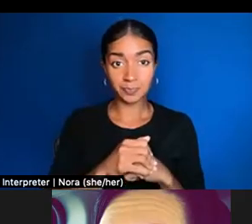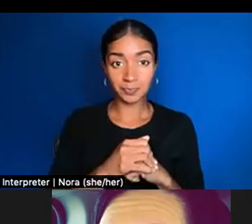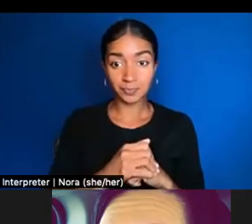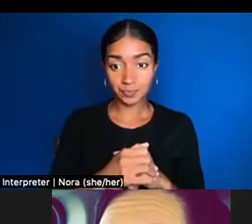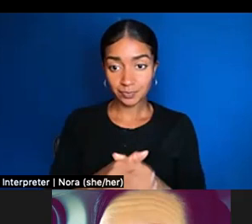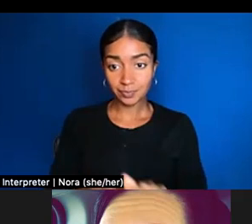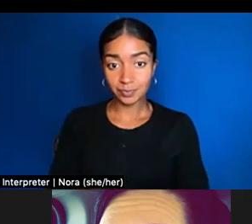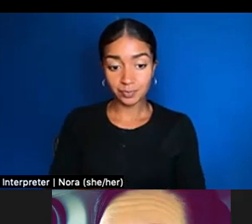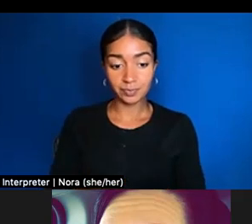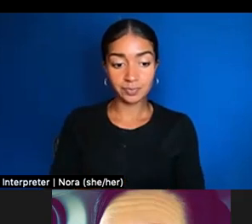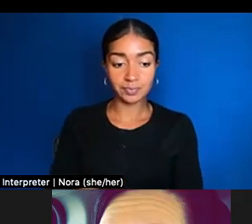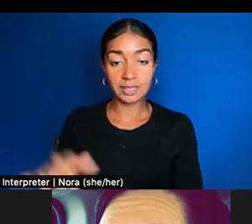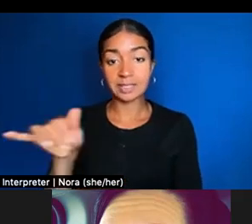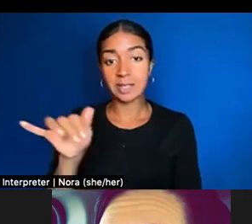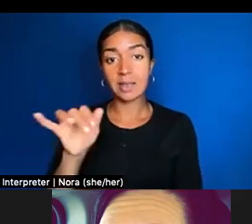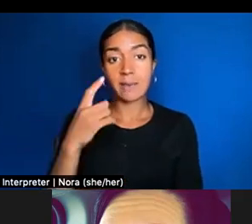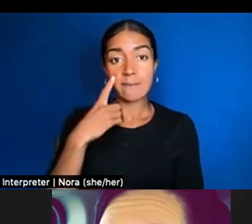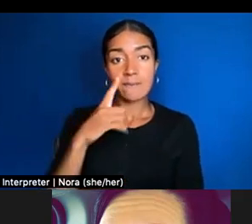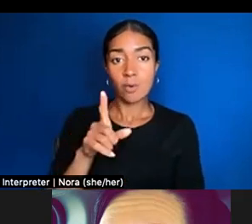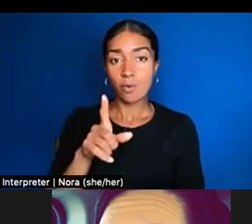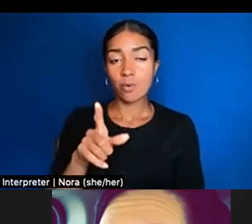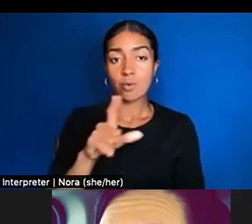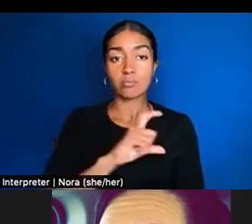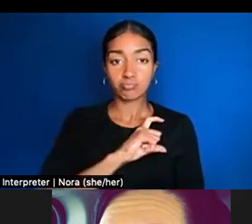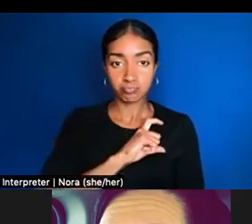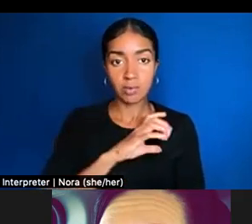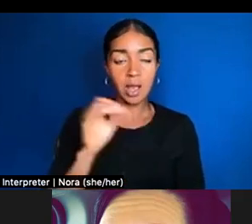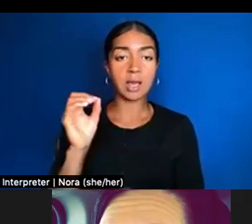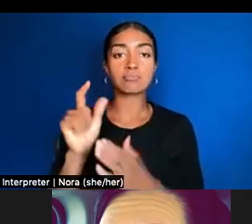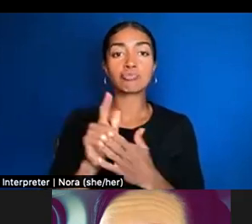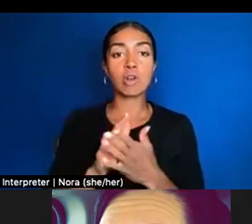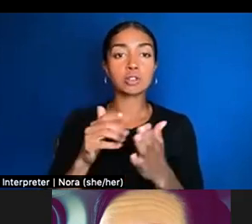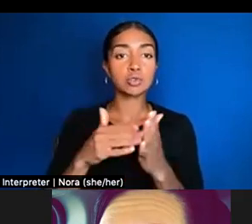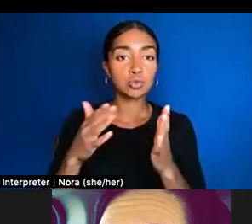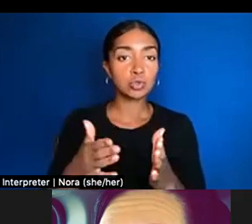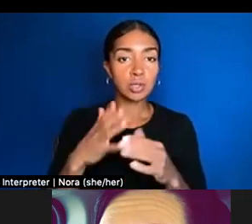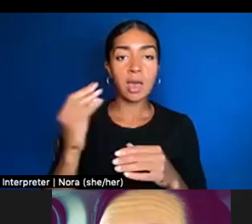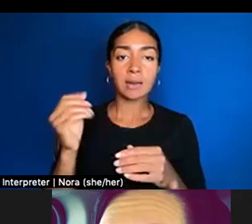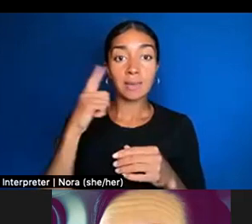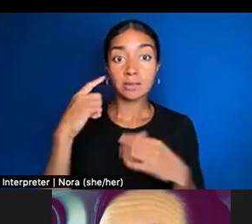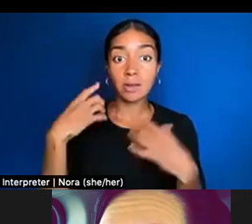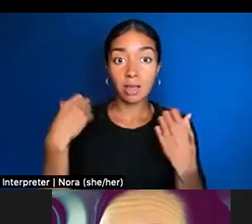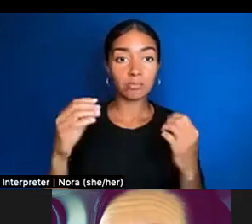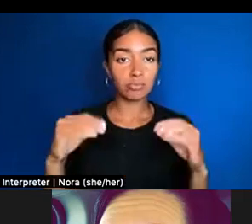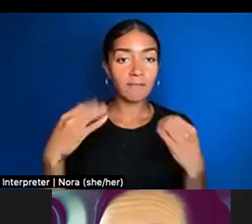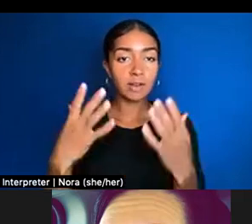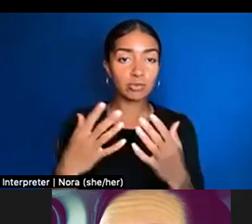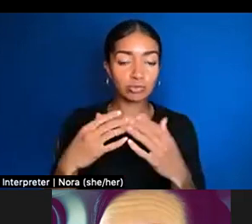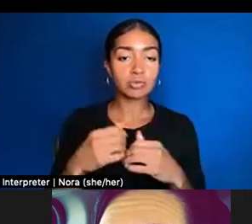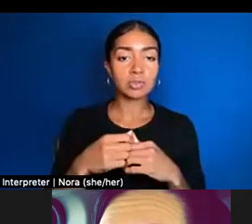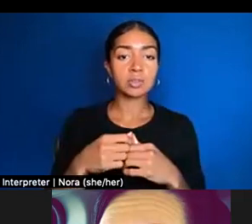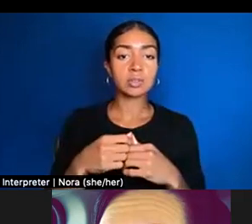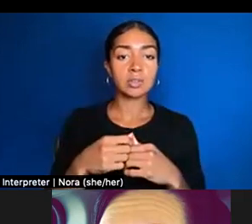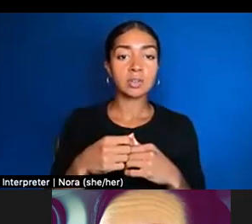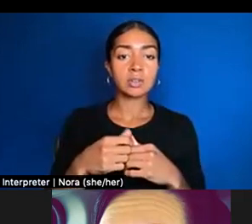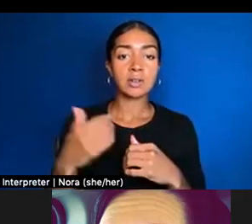And the same thing for the law enforcement and the prosecutors and the mental health providers. There's an appendices in there. It's